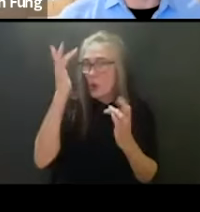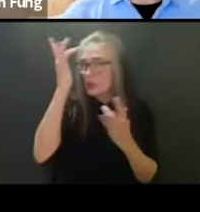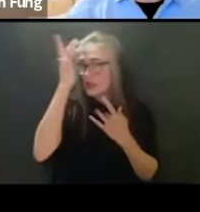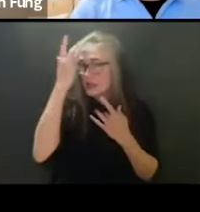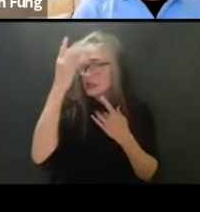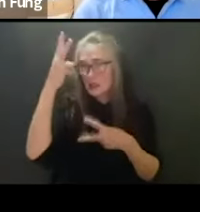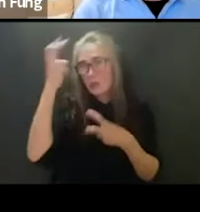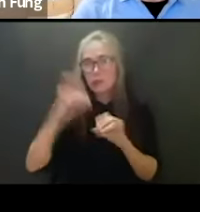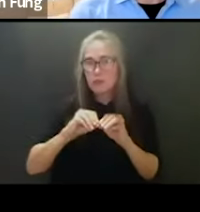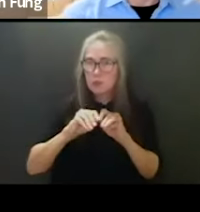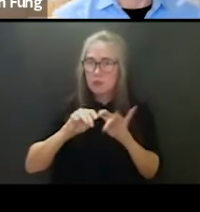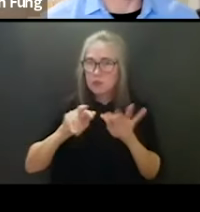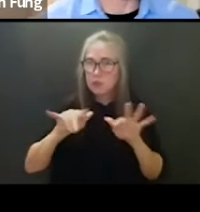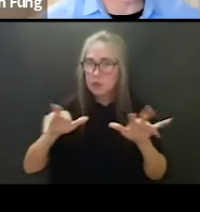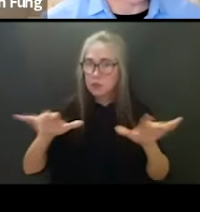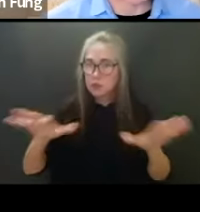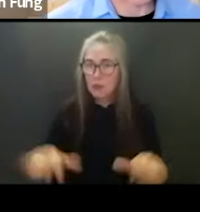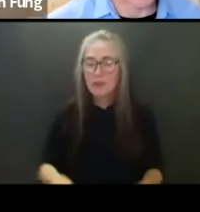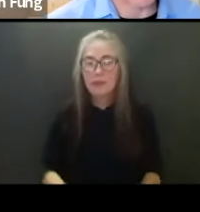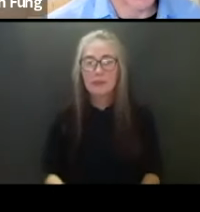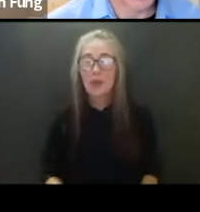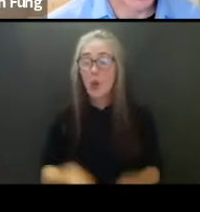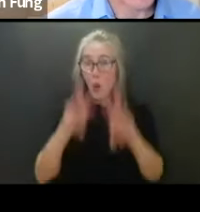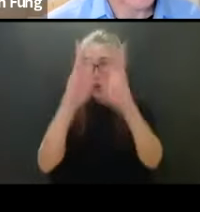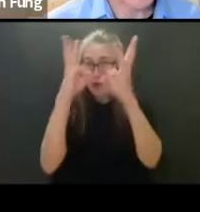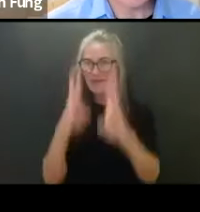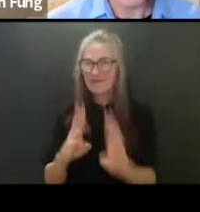like a global pandemic. All right.